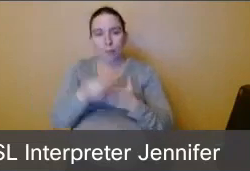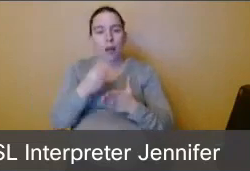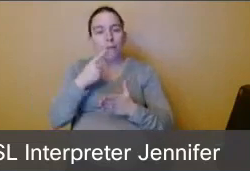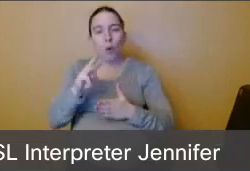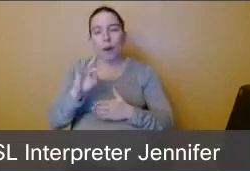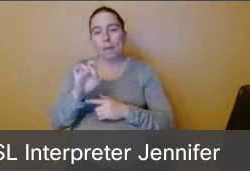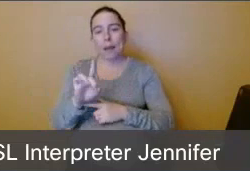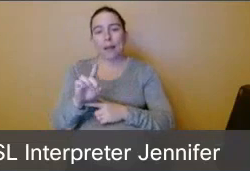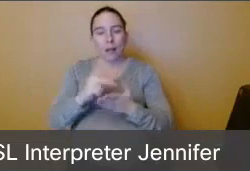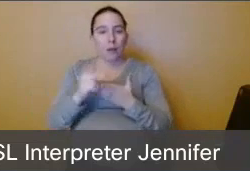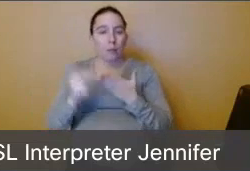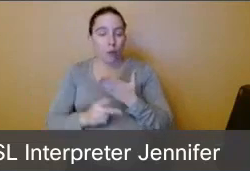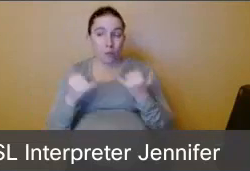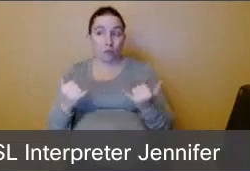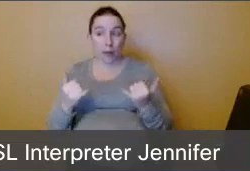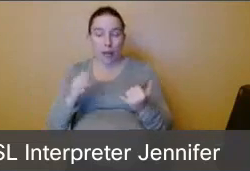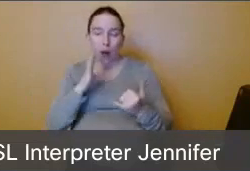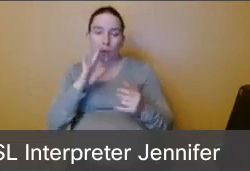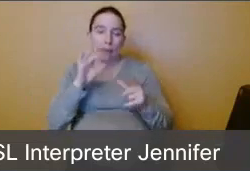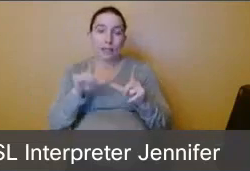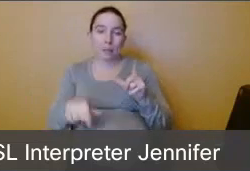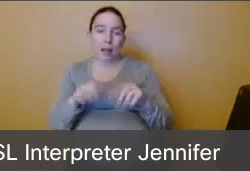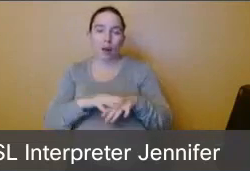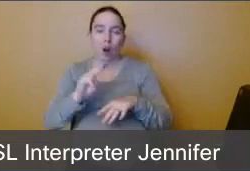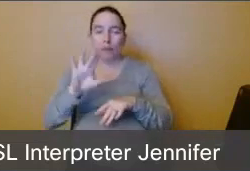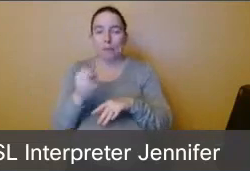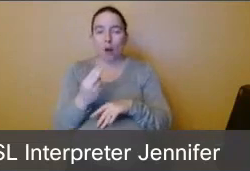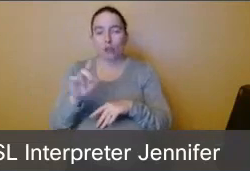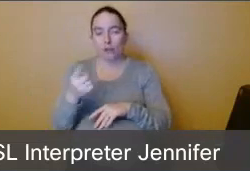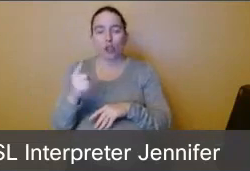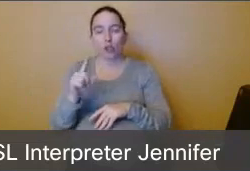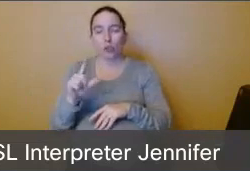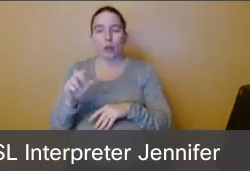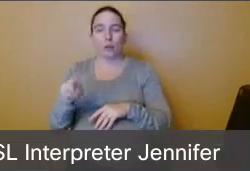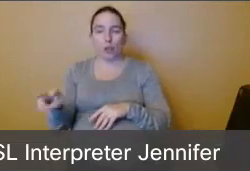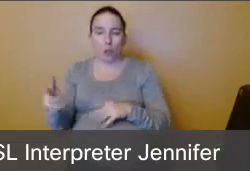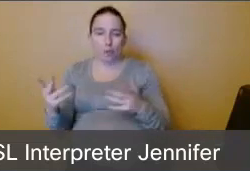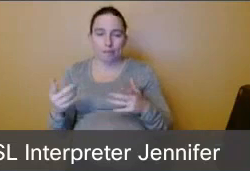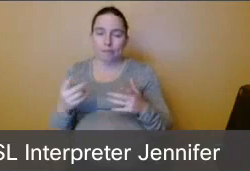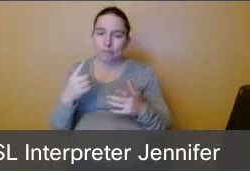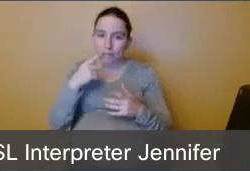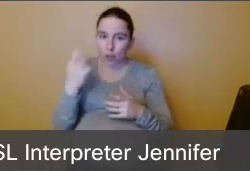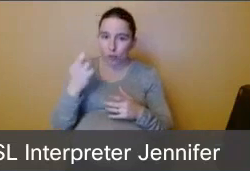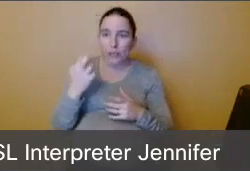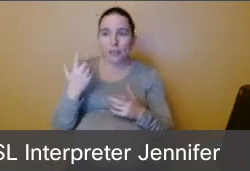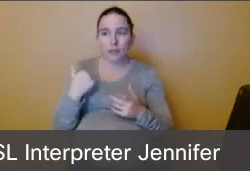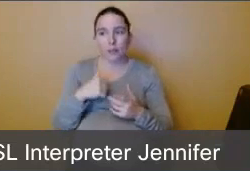that at this point are set to expire on March 31st, 2022. So that's really why this is really a truncated